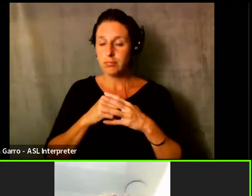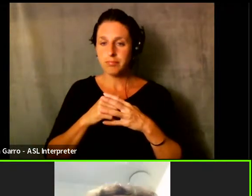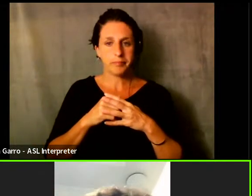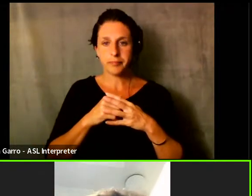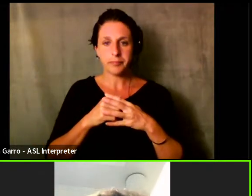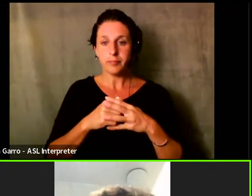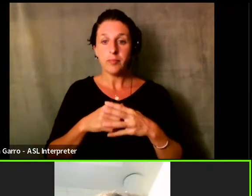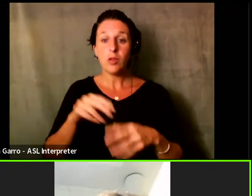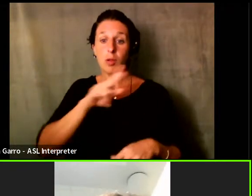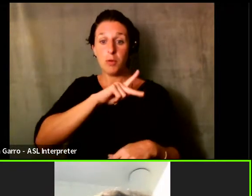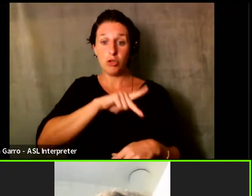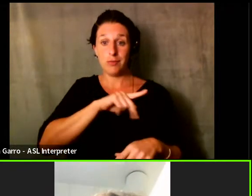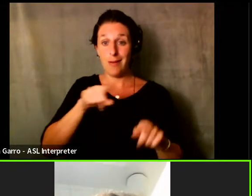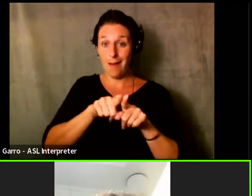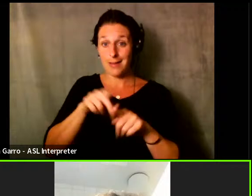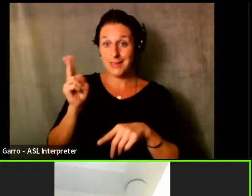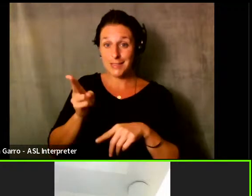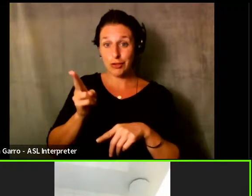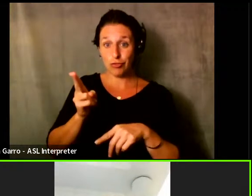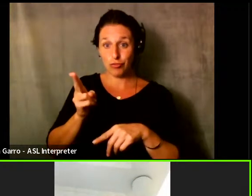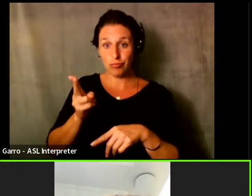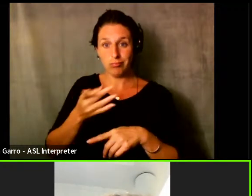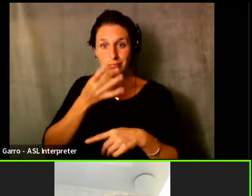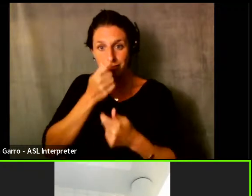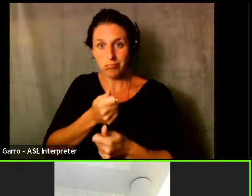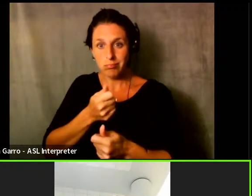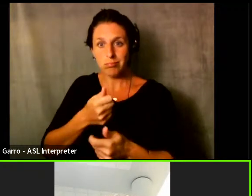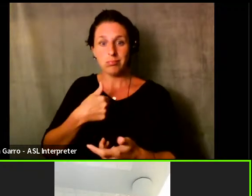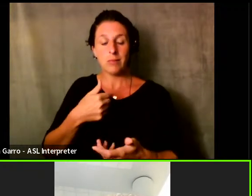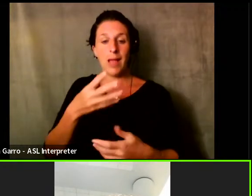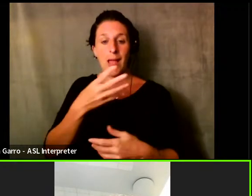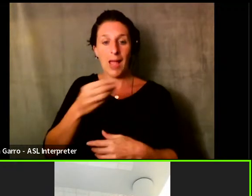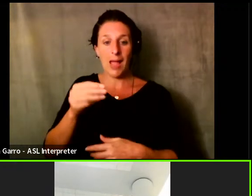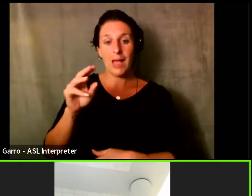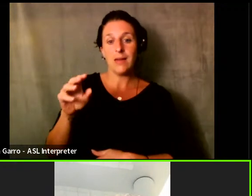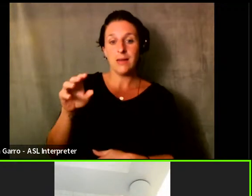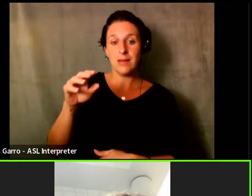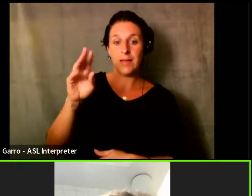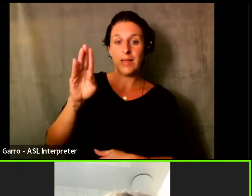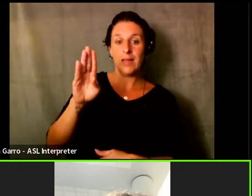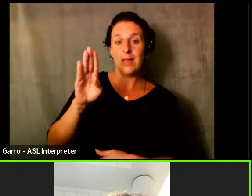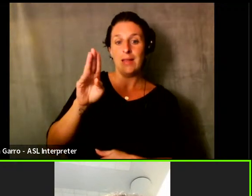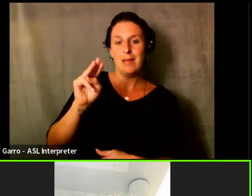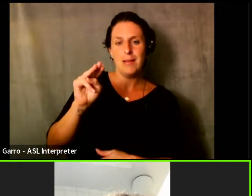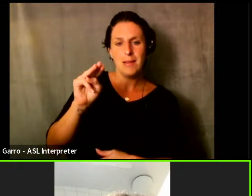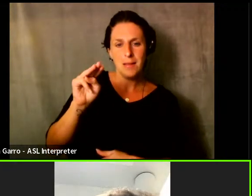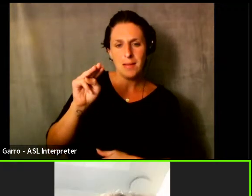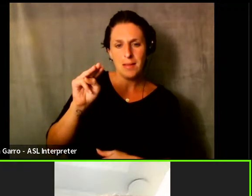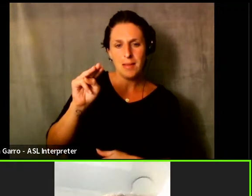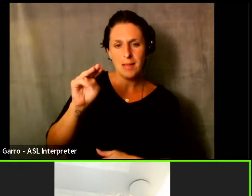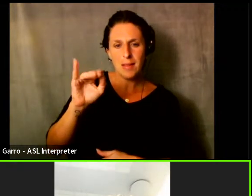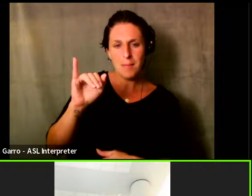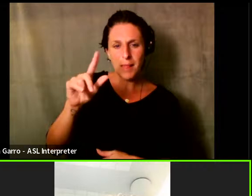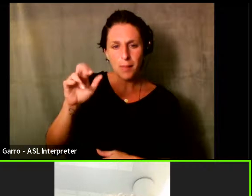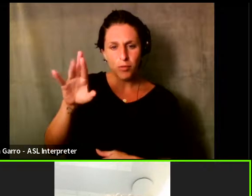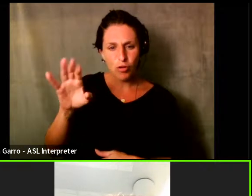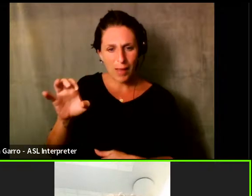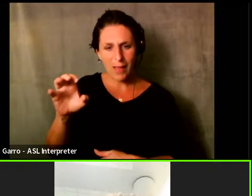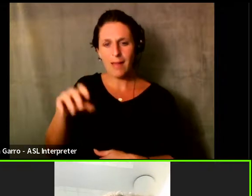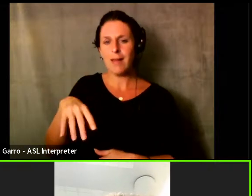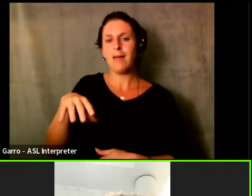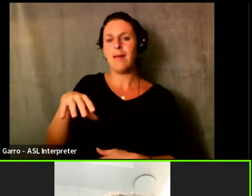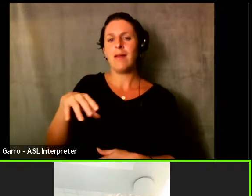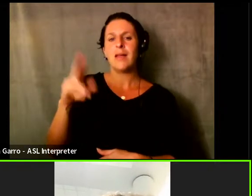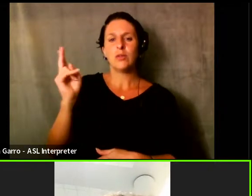Personally, as a history buff and part of Millbrae's Historical Society, I know that we can be in the